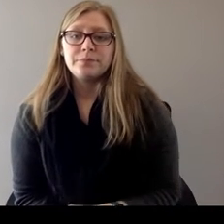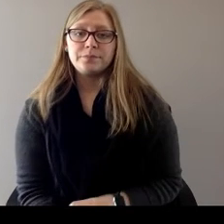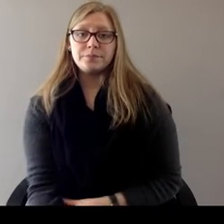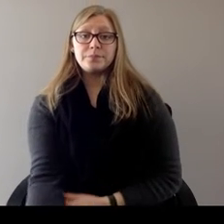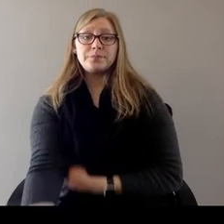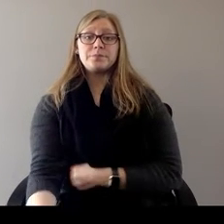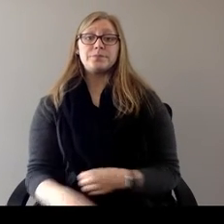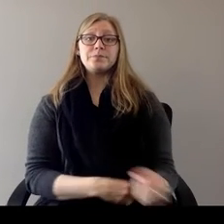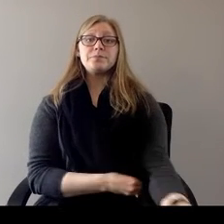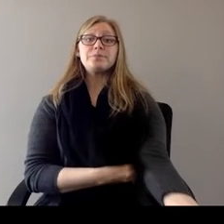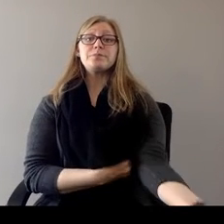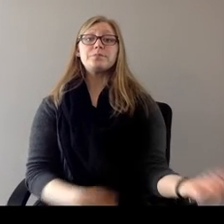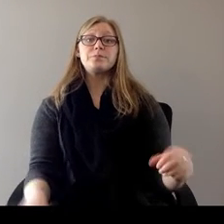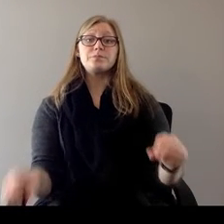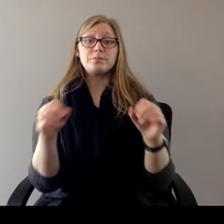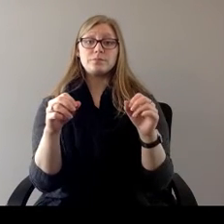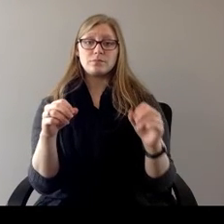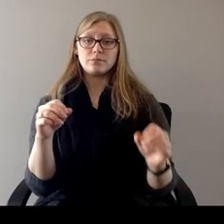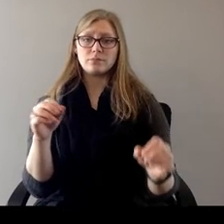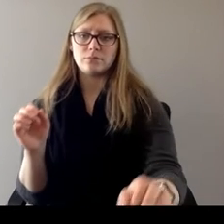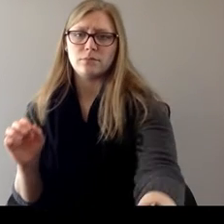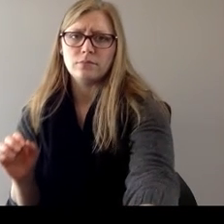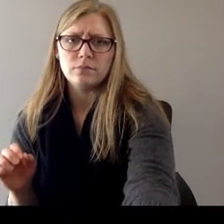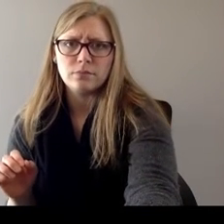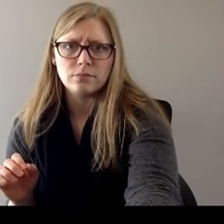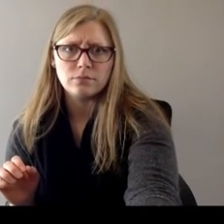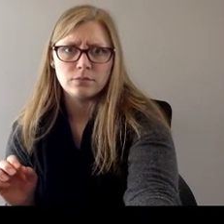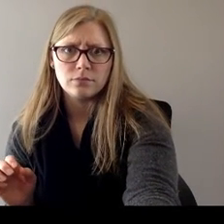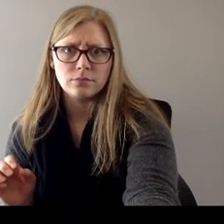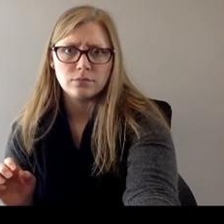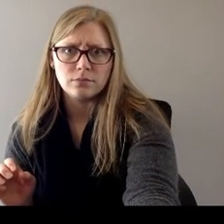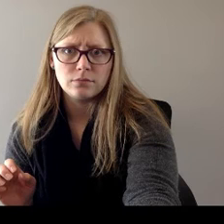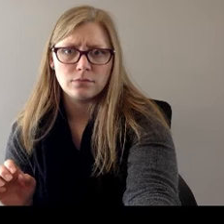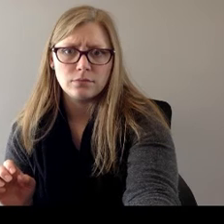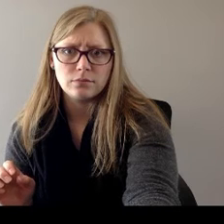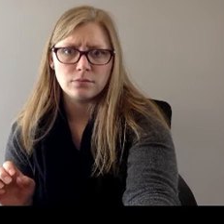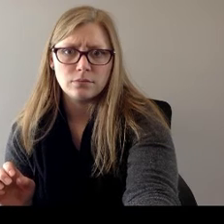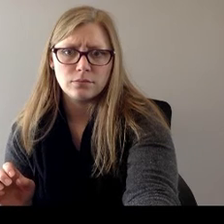Okay, so now we're going to talk about the idea of an included angle.